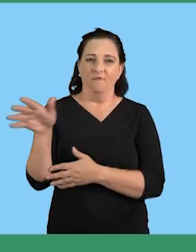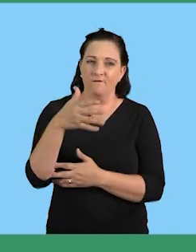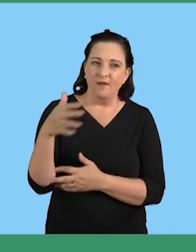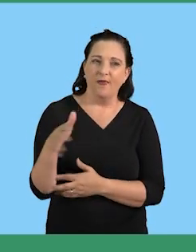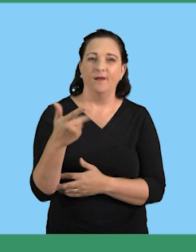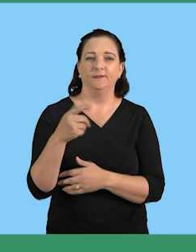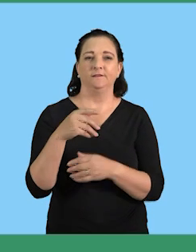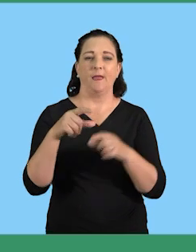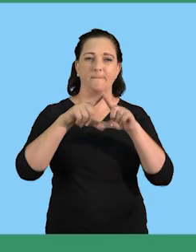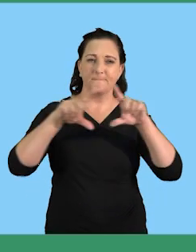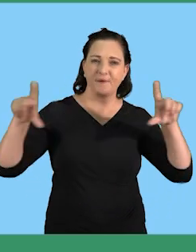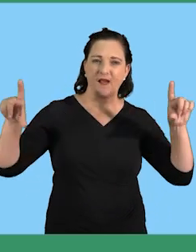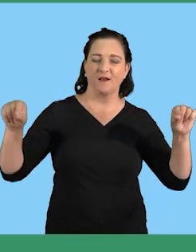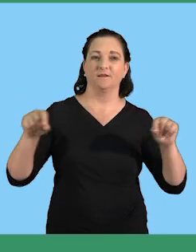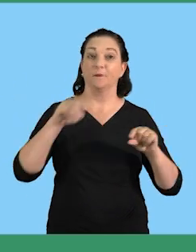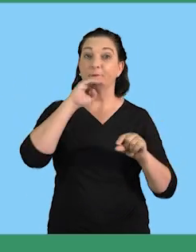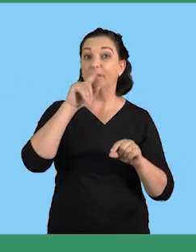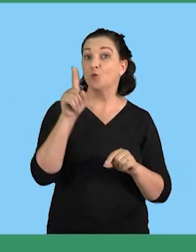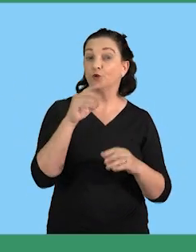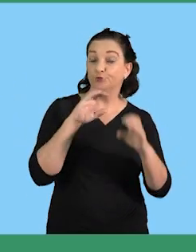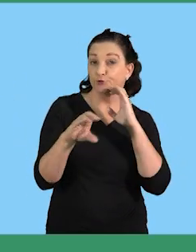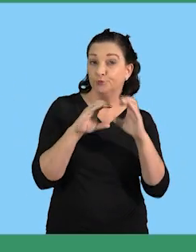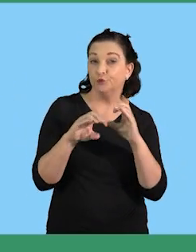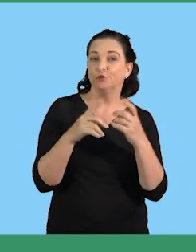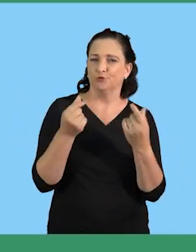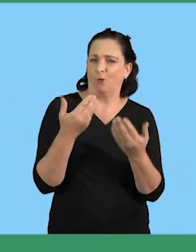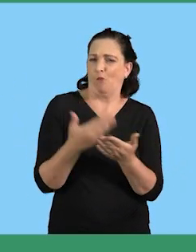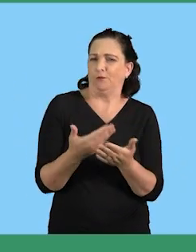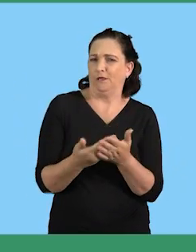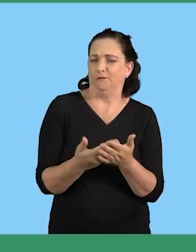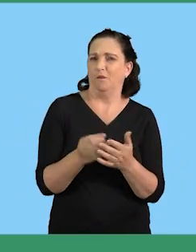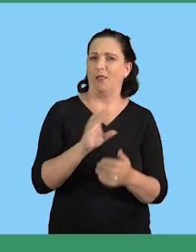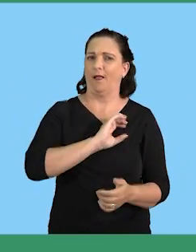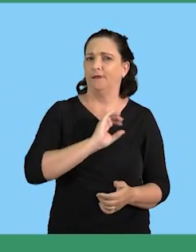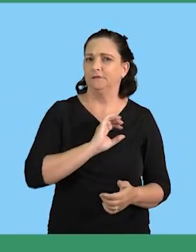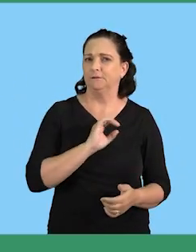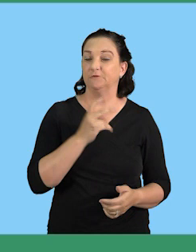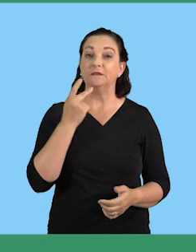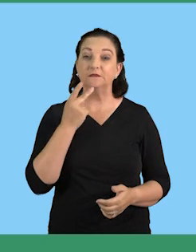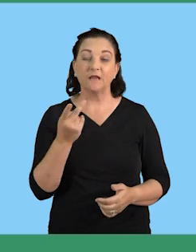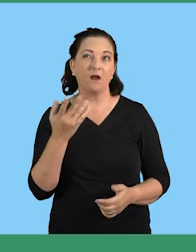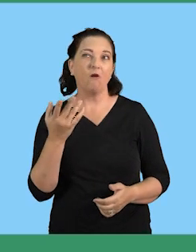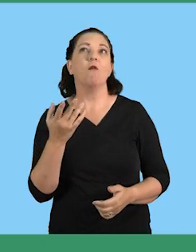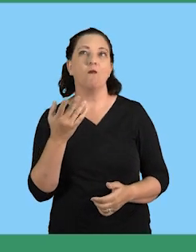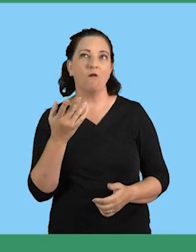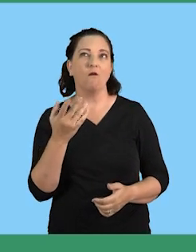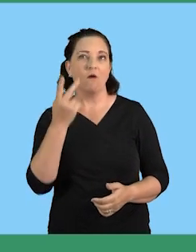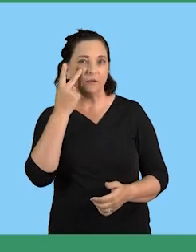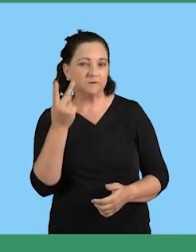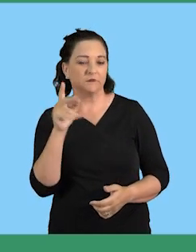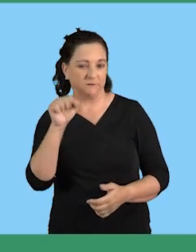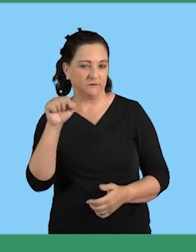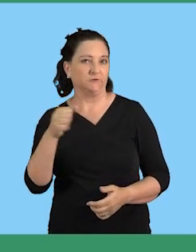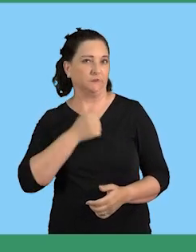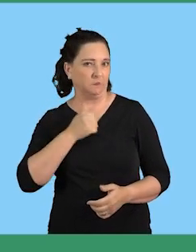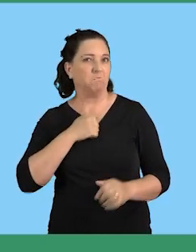to communicate to potential customers. So you need to place it strategically where you know that, okay, this is